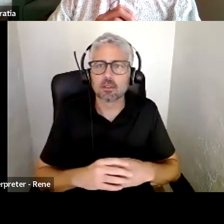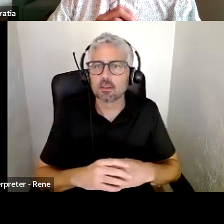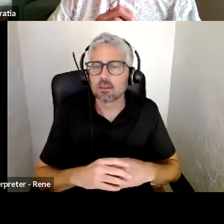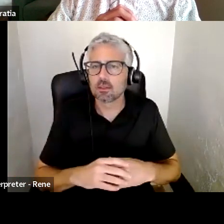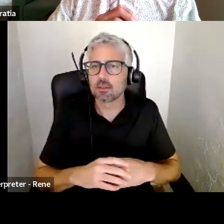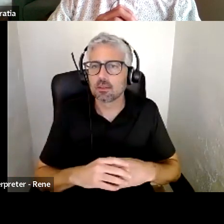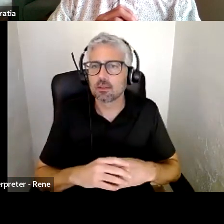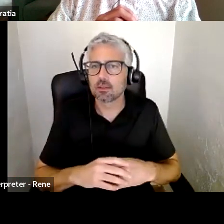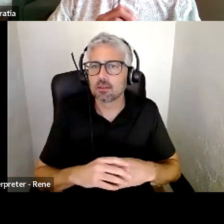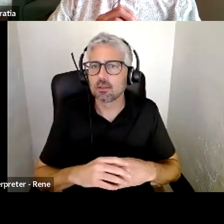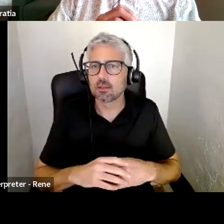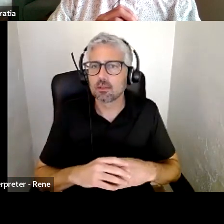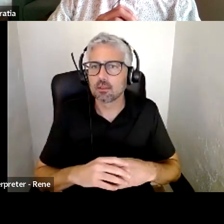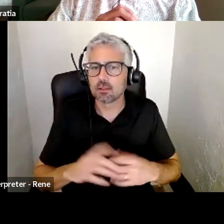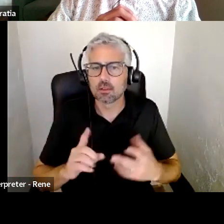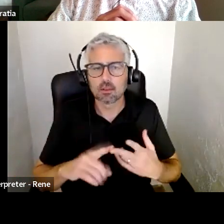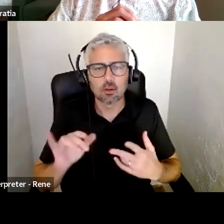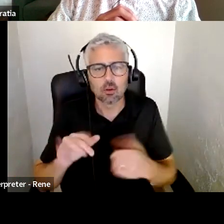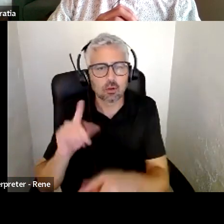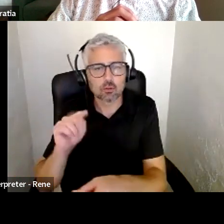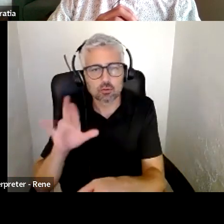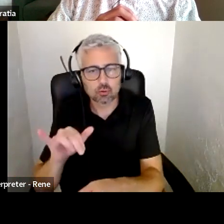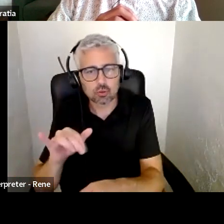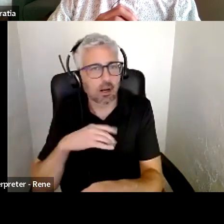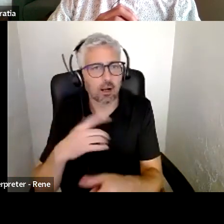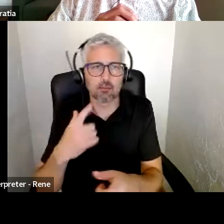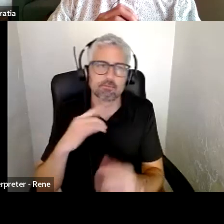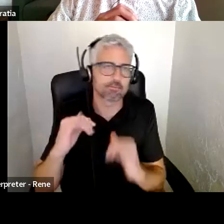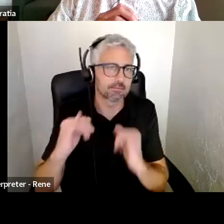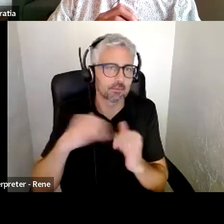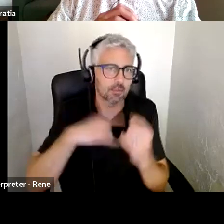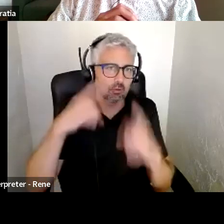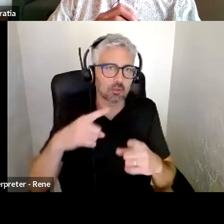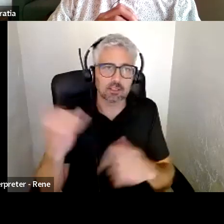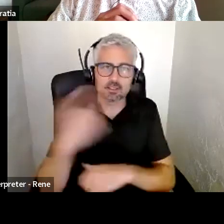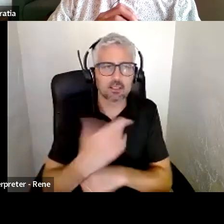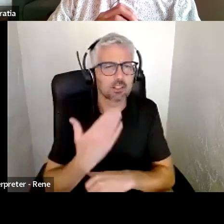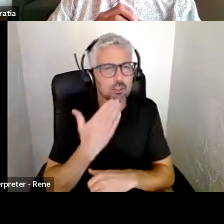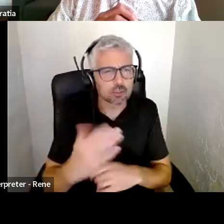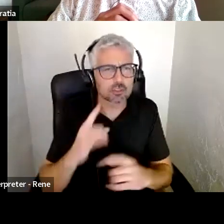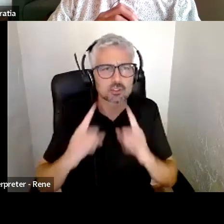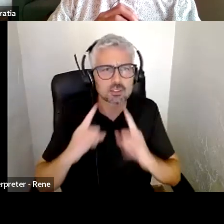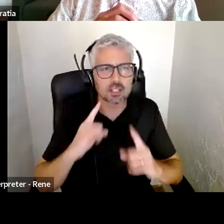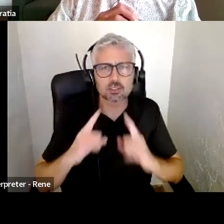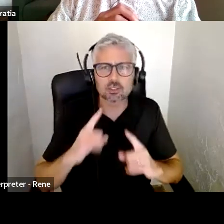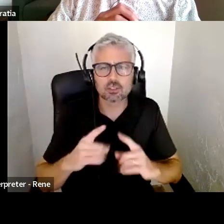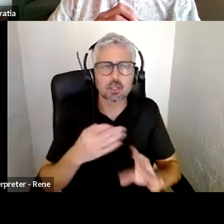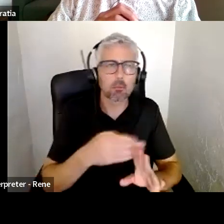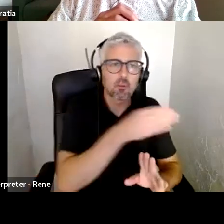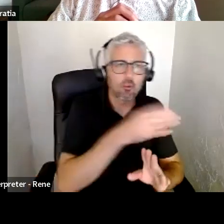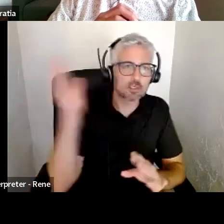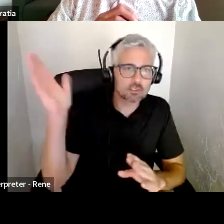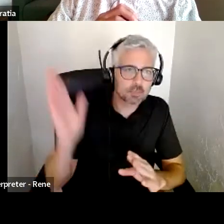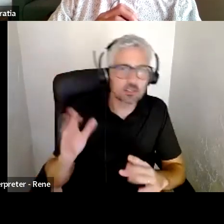think, I'll echo what Troy said. I thought it was really an outstanding discussion today, both before our speakers and then during